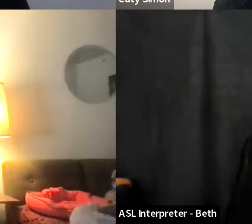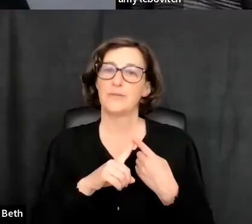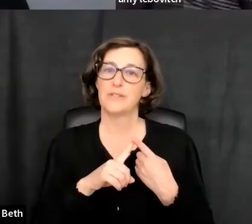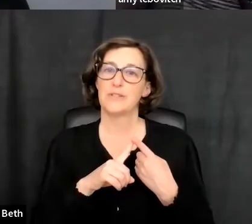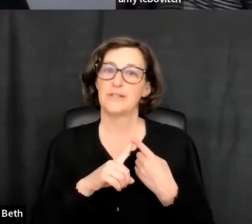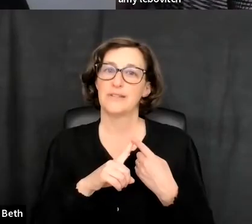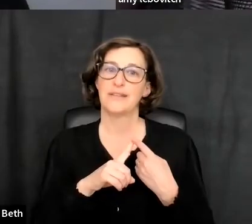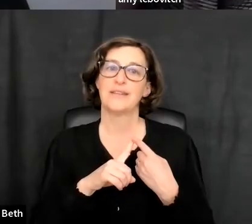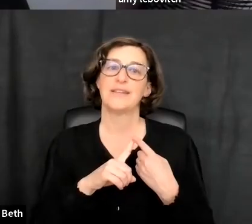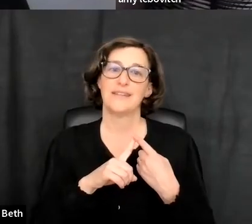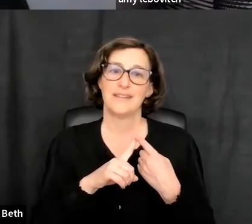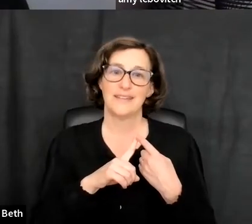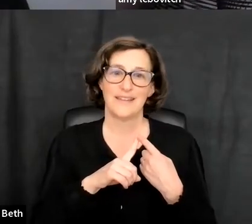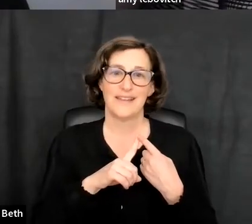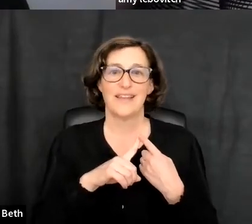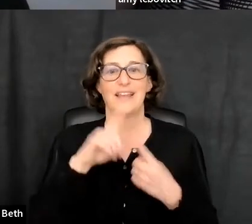about what Caty's saying in the question,